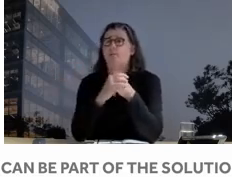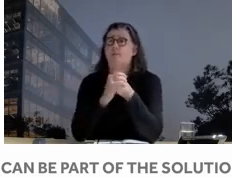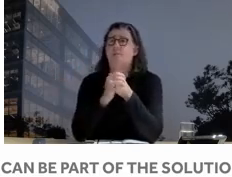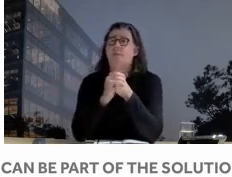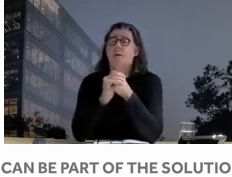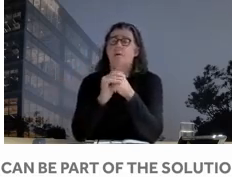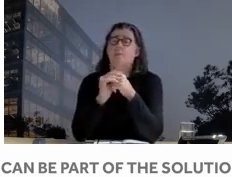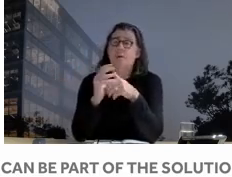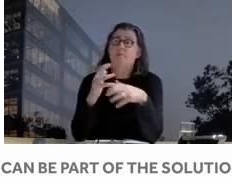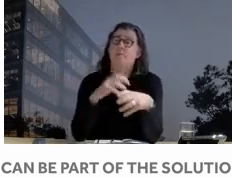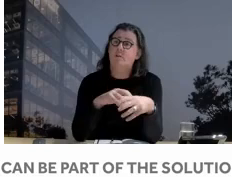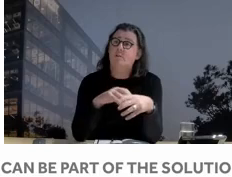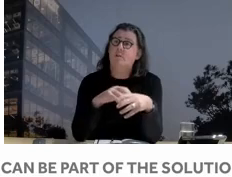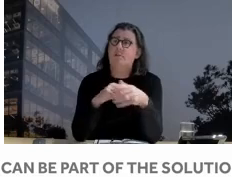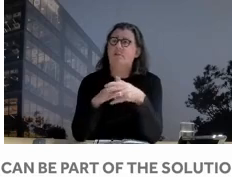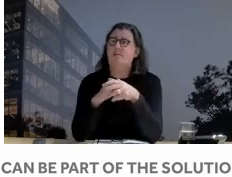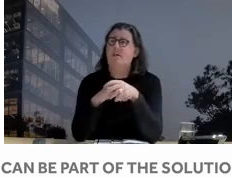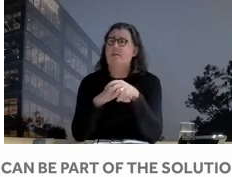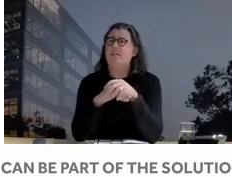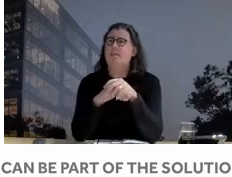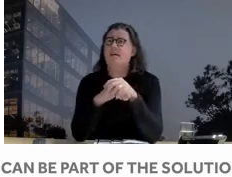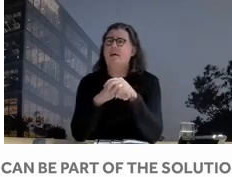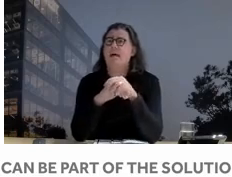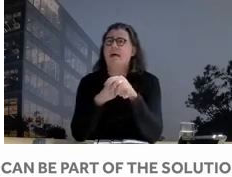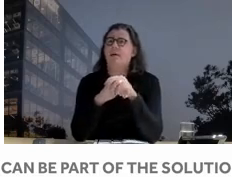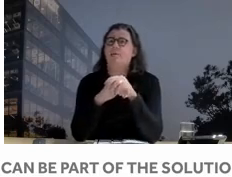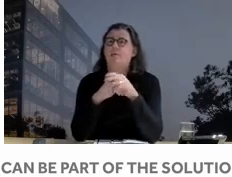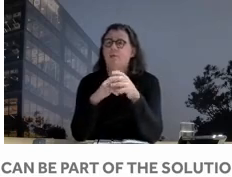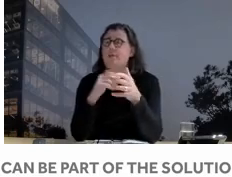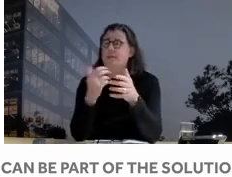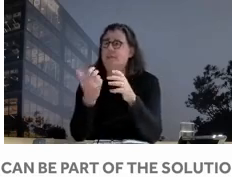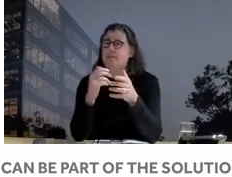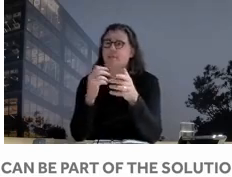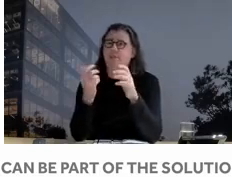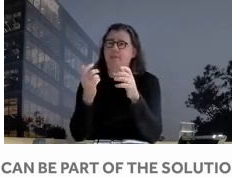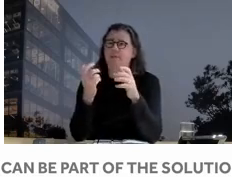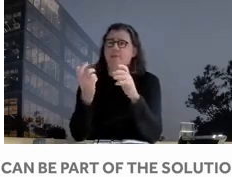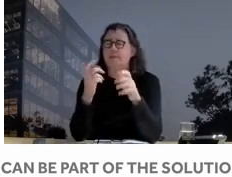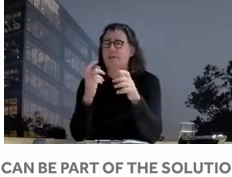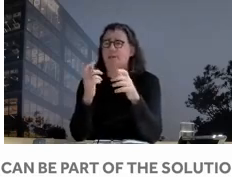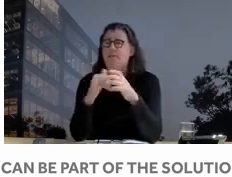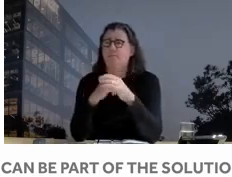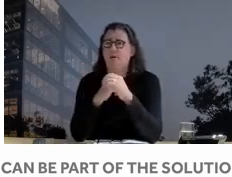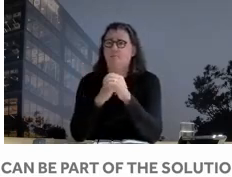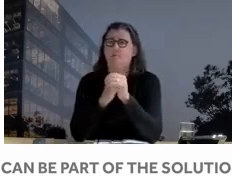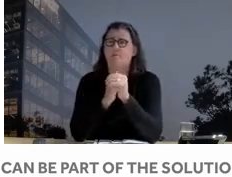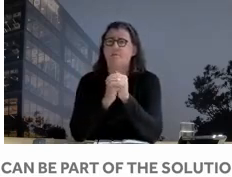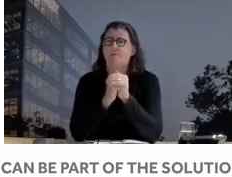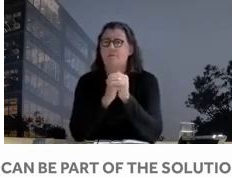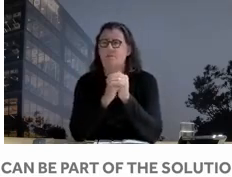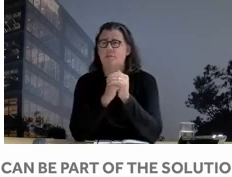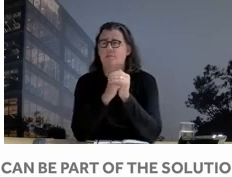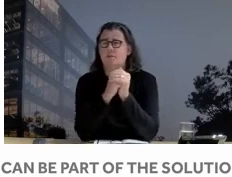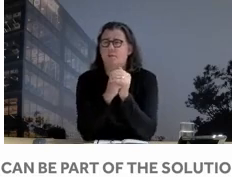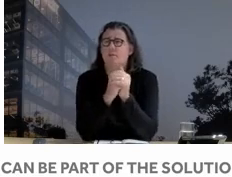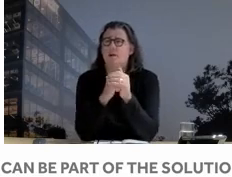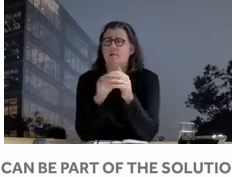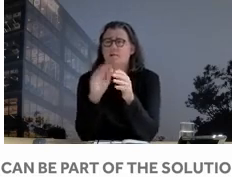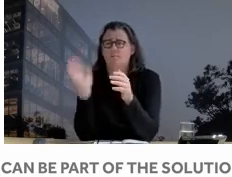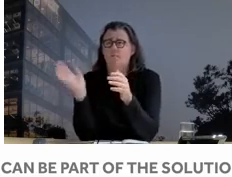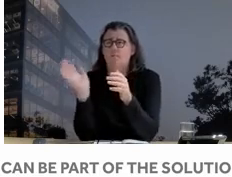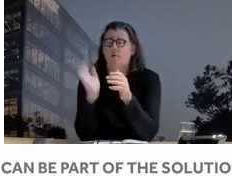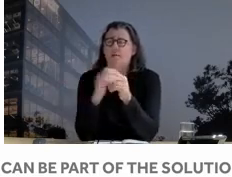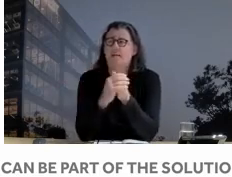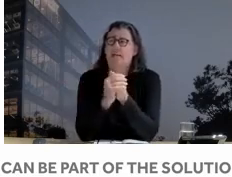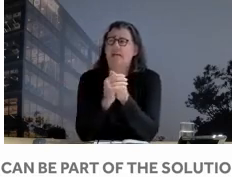high performance, putting renewables on site, improving existing buildings, with the exception of the bottom one, which is the use of timber